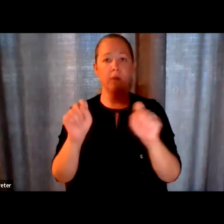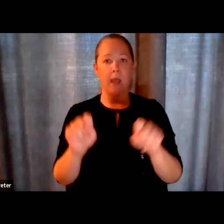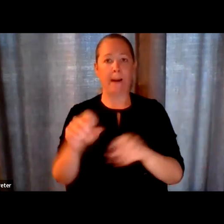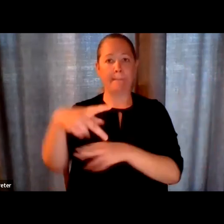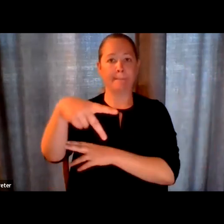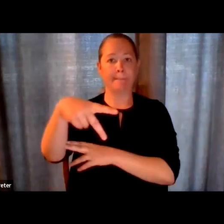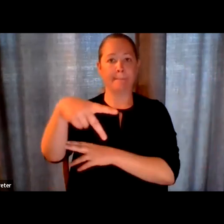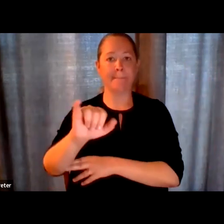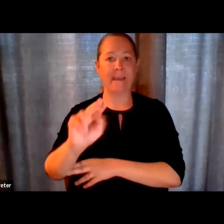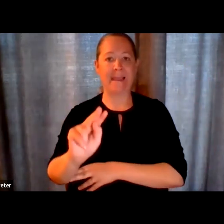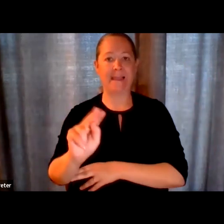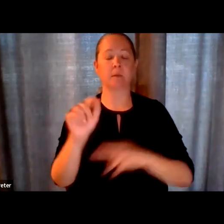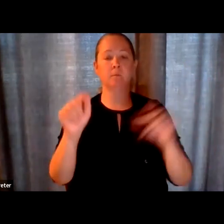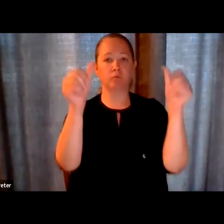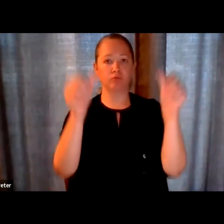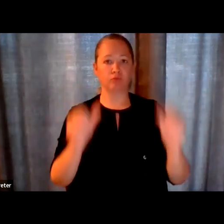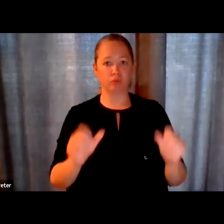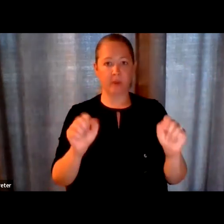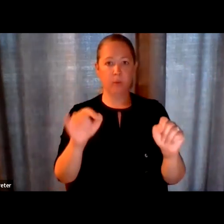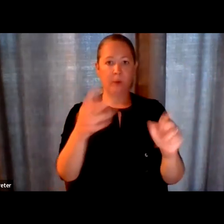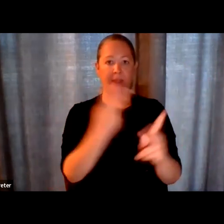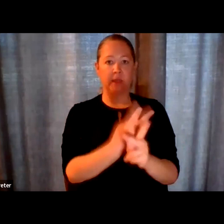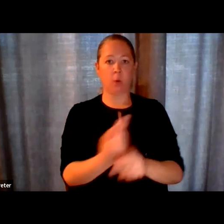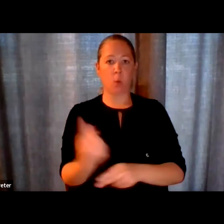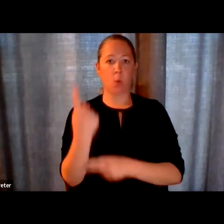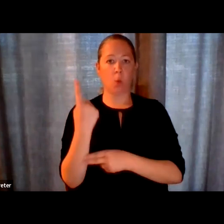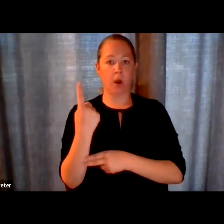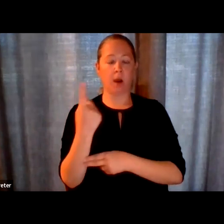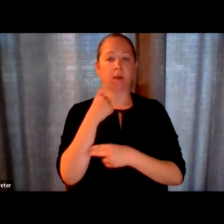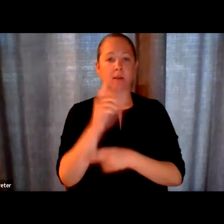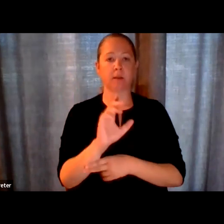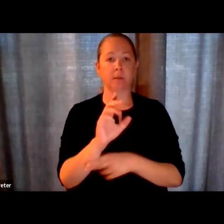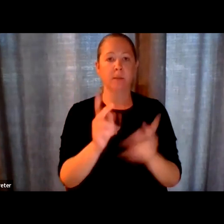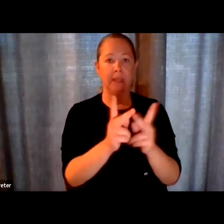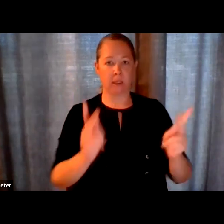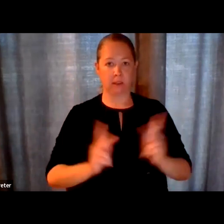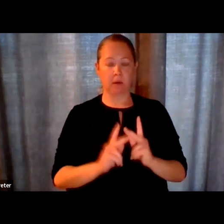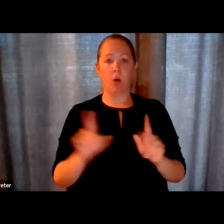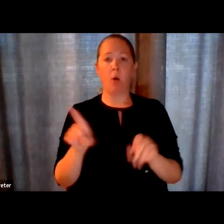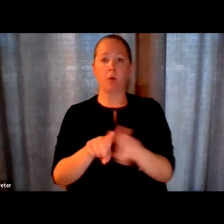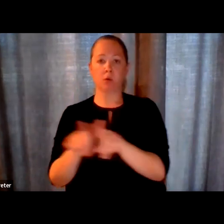you want to keep it in one spot. We also should have closed captioning turned on.